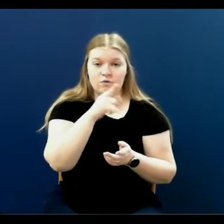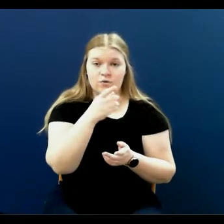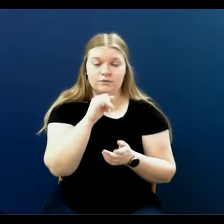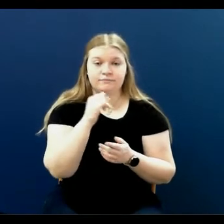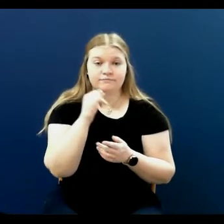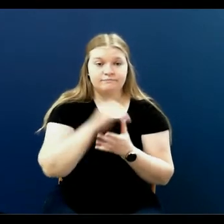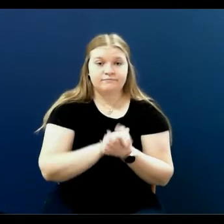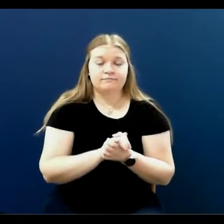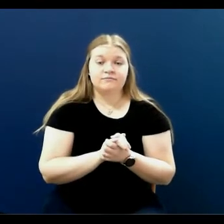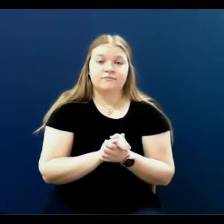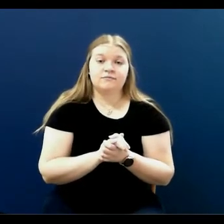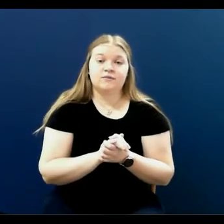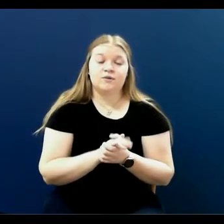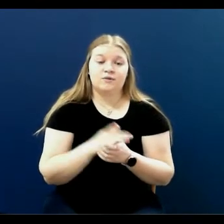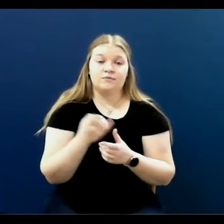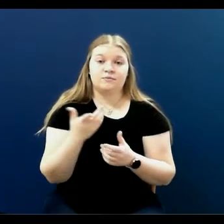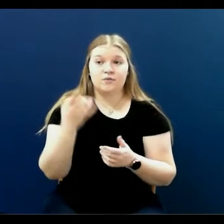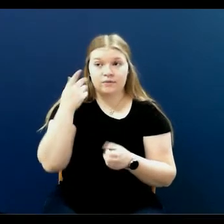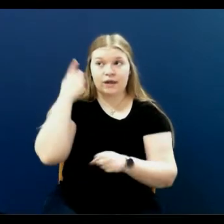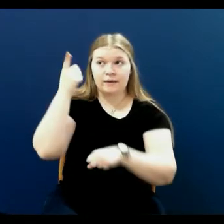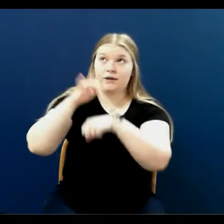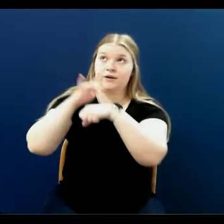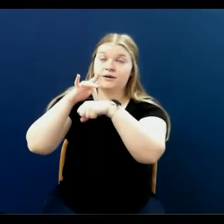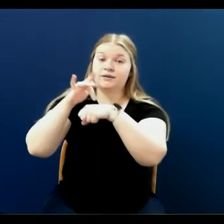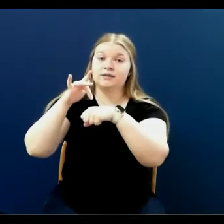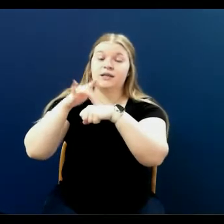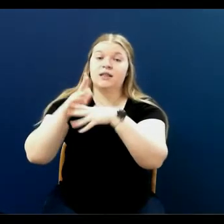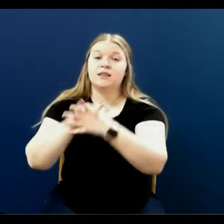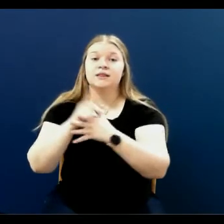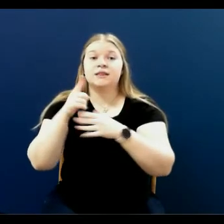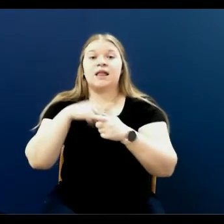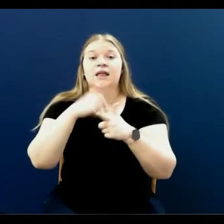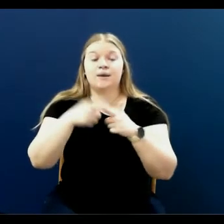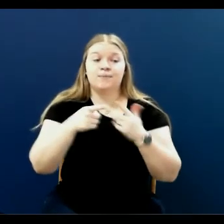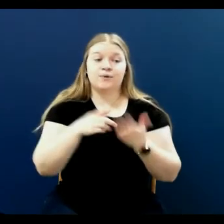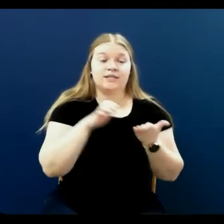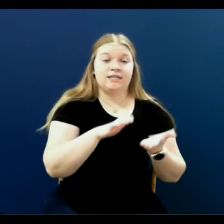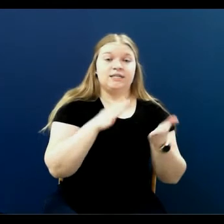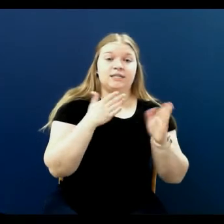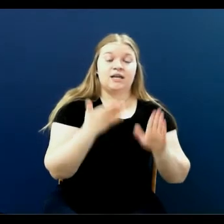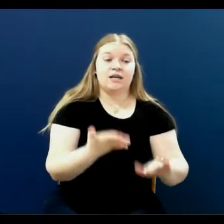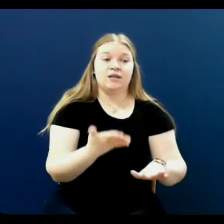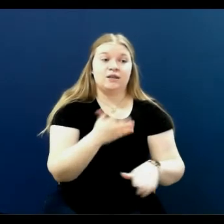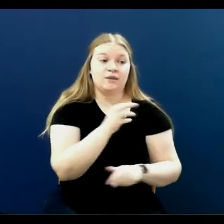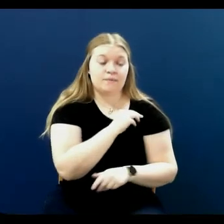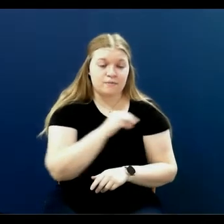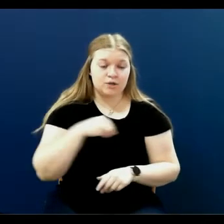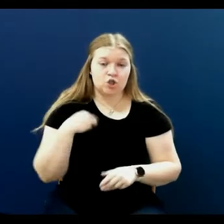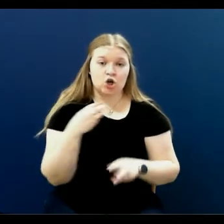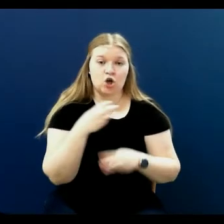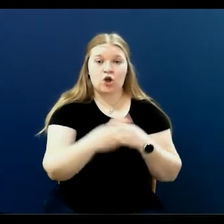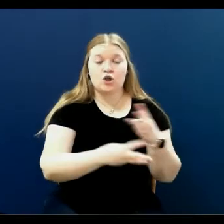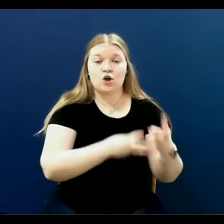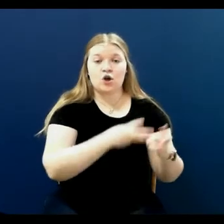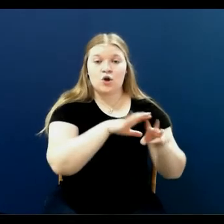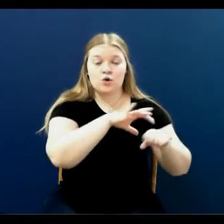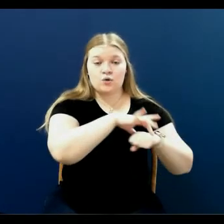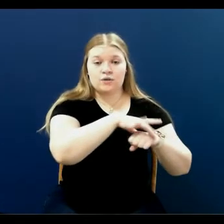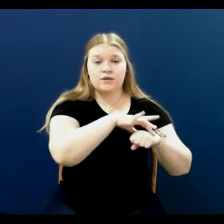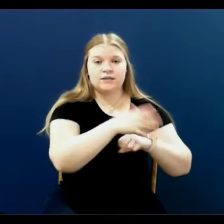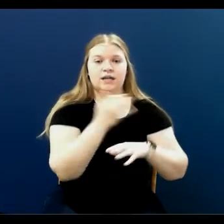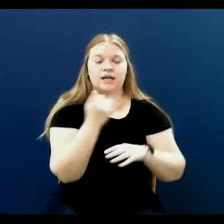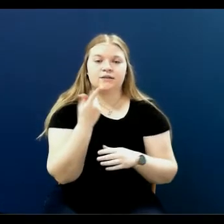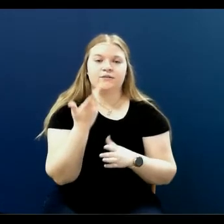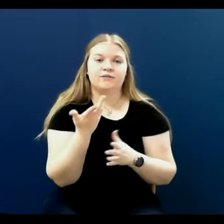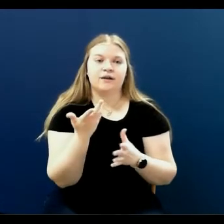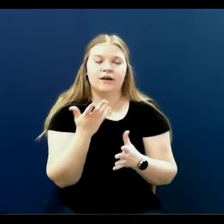Because we're to set our mind on heavenly things. Therefore, put to death your members which are on the earth. Your members. Now, it's not talking about